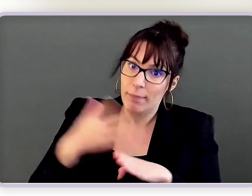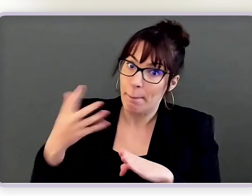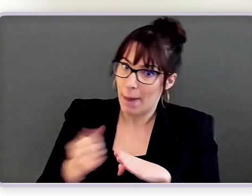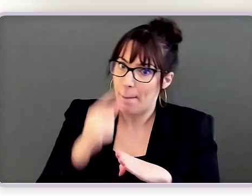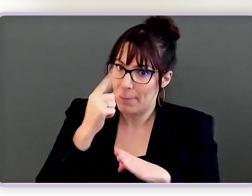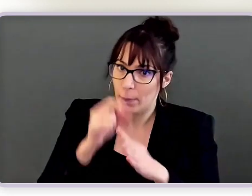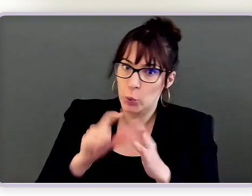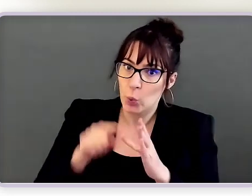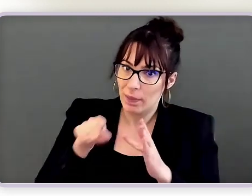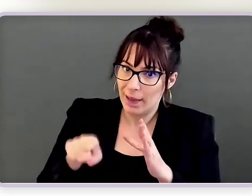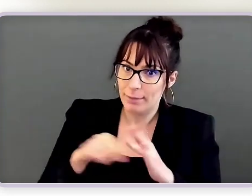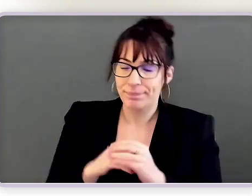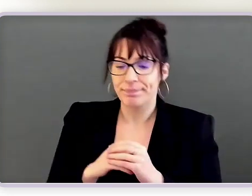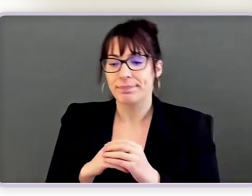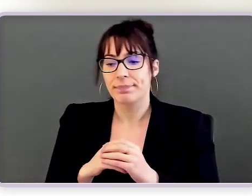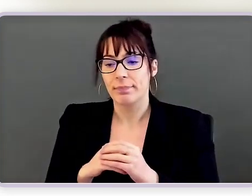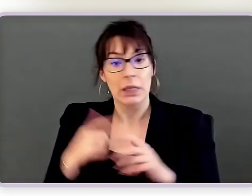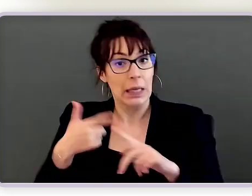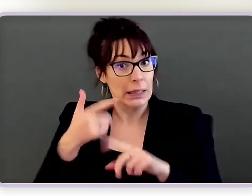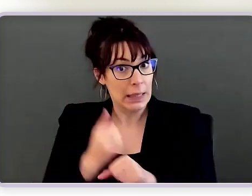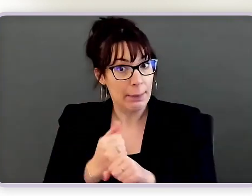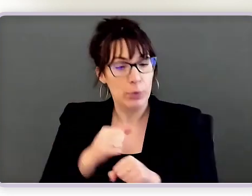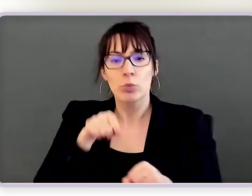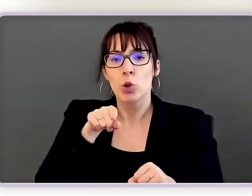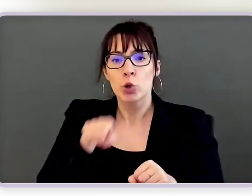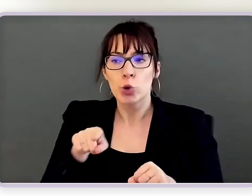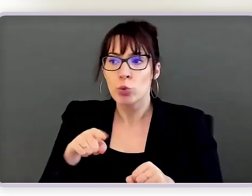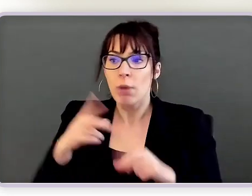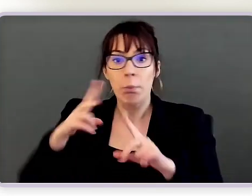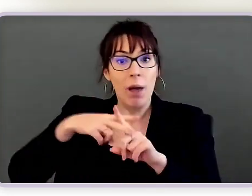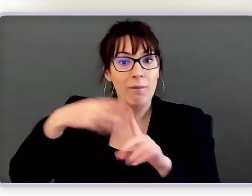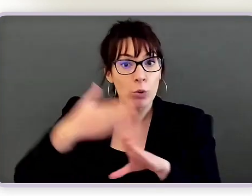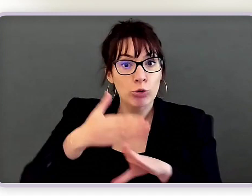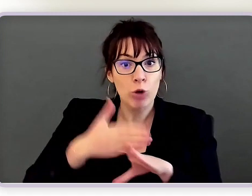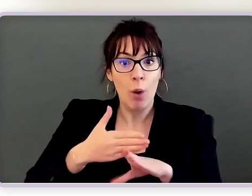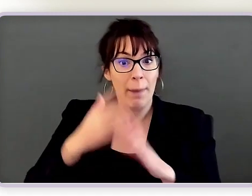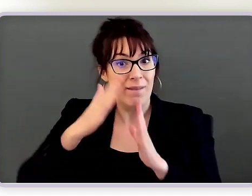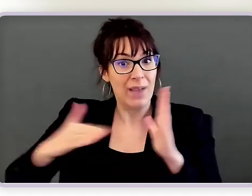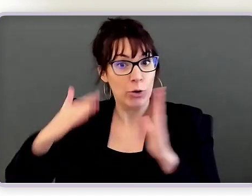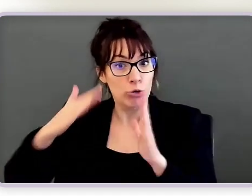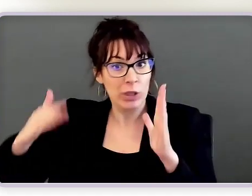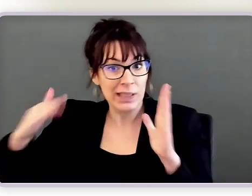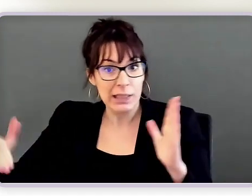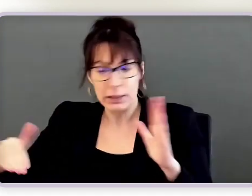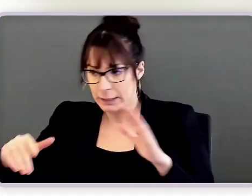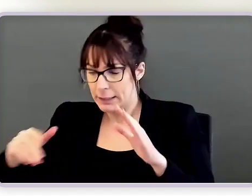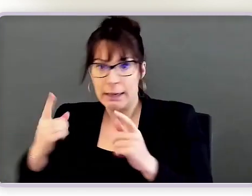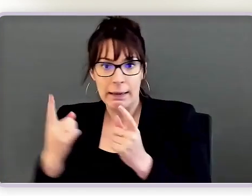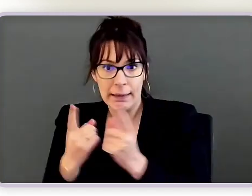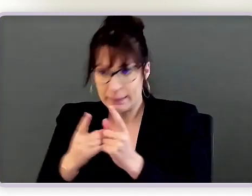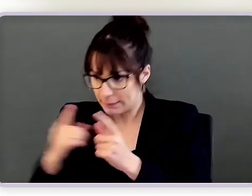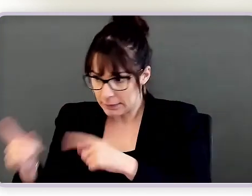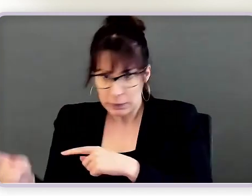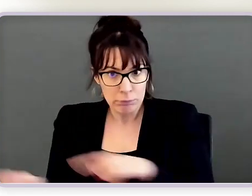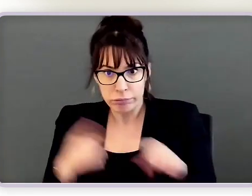worker, which requires you to look at the products on the conveyor belt as they go through and throw out the ones that are misshapen, and you have